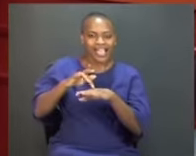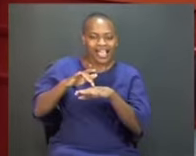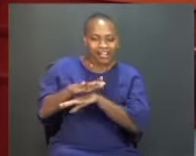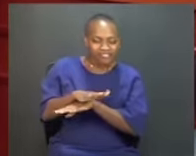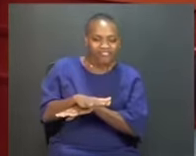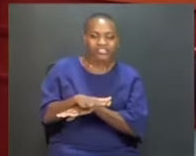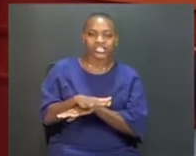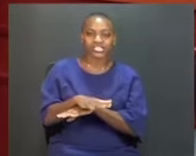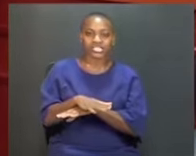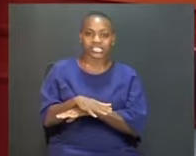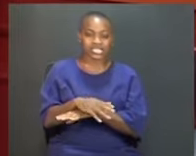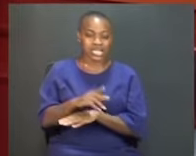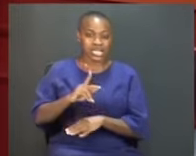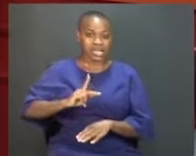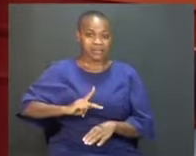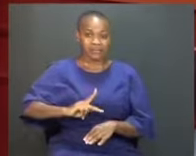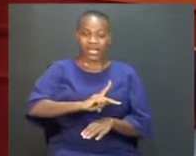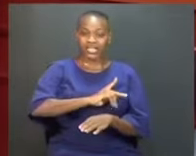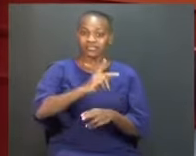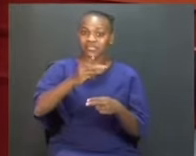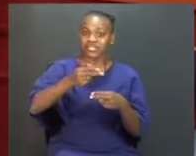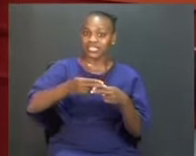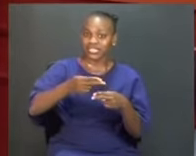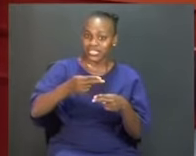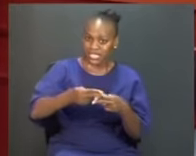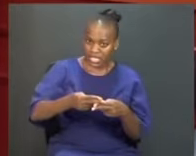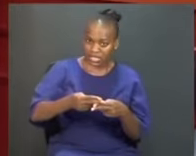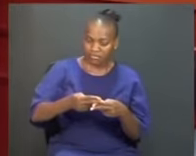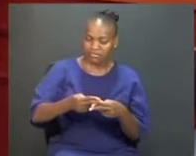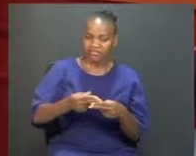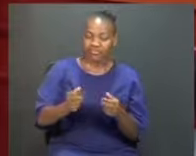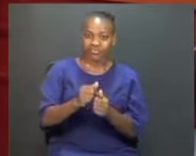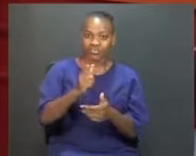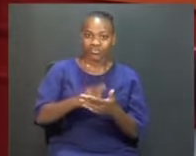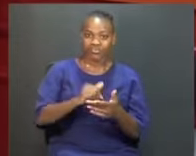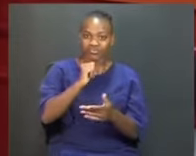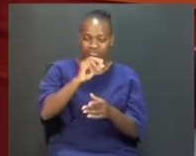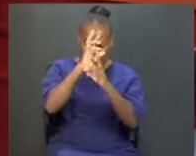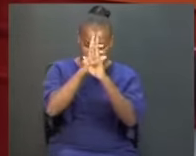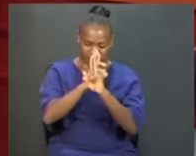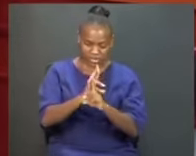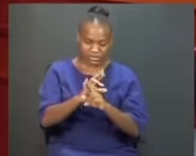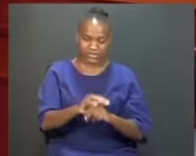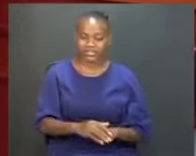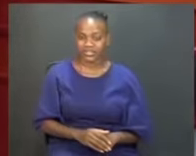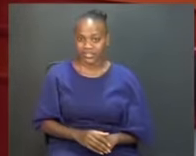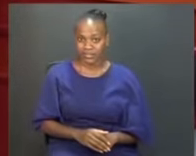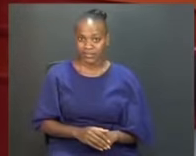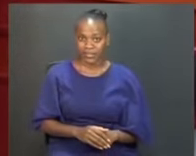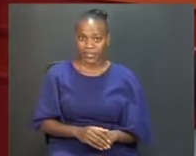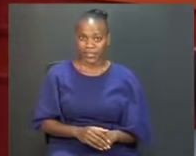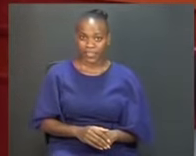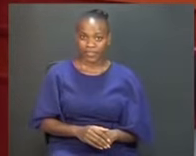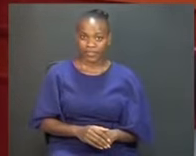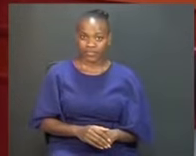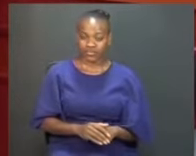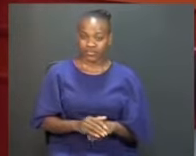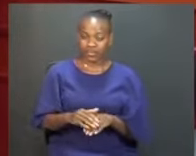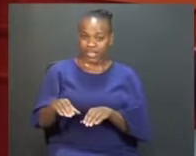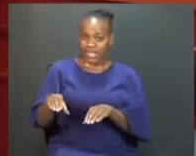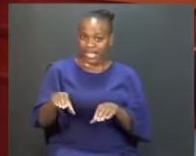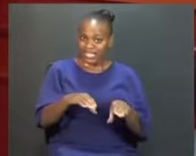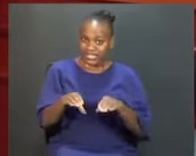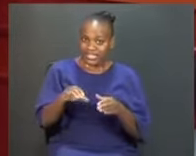the name of Parliament into disrepute. So an act that affronts the dignity